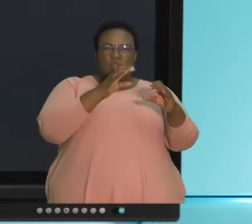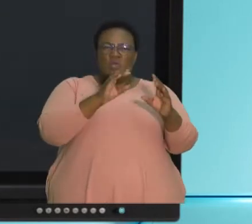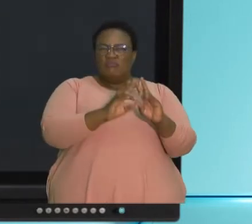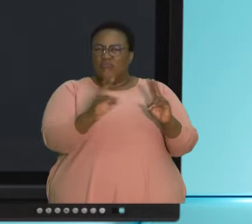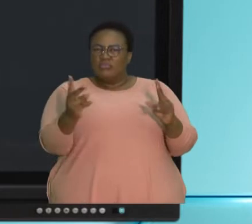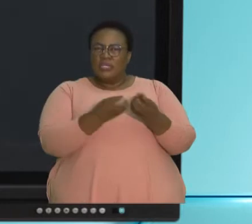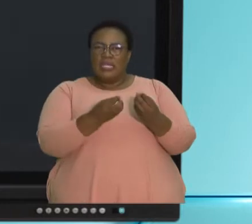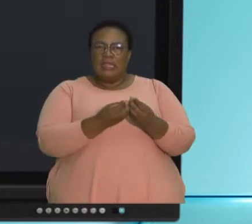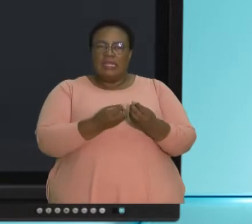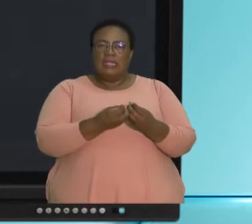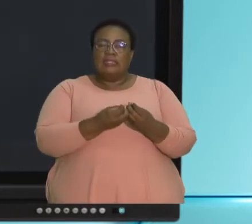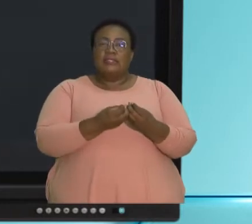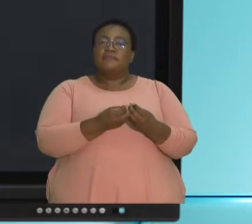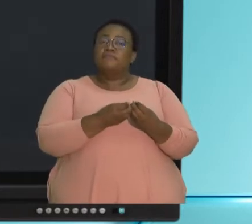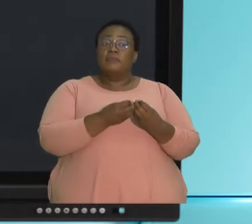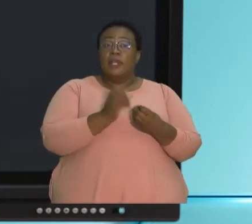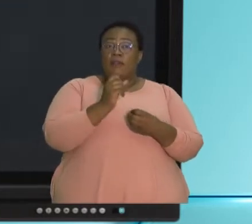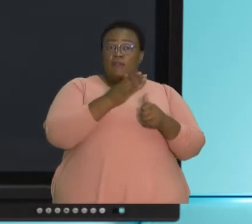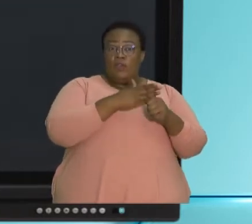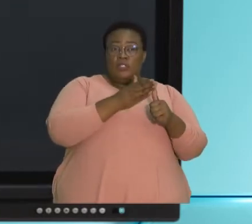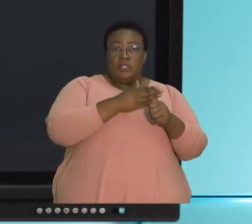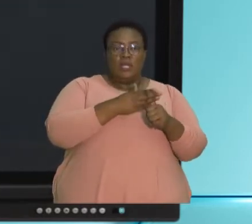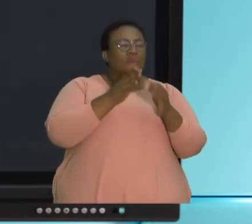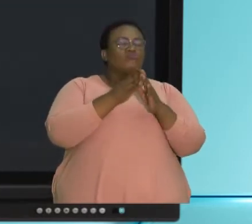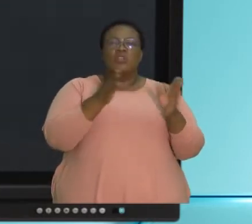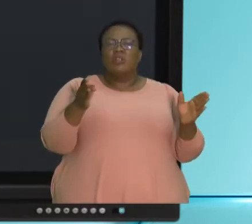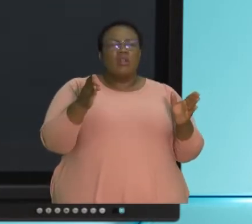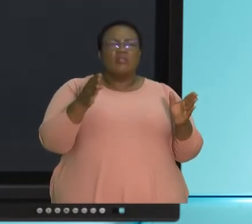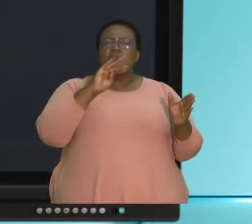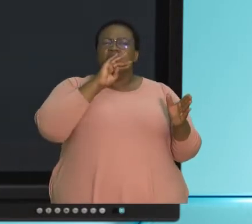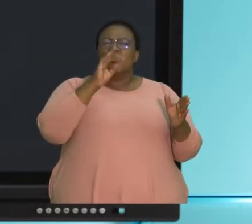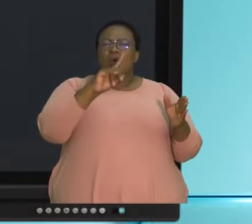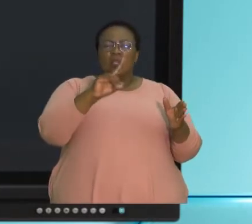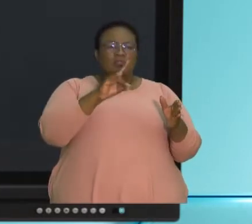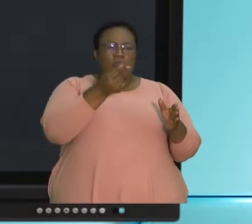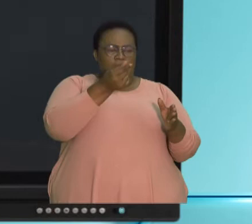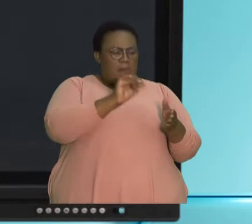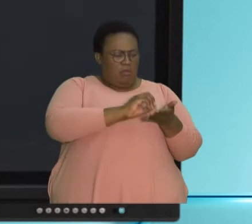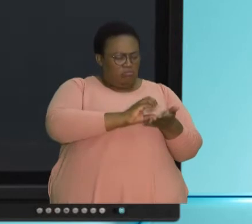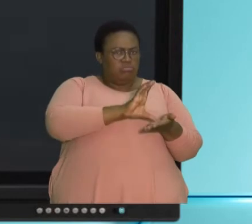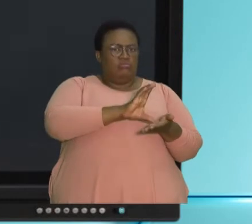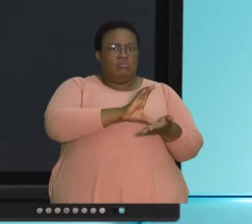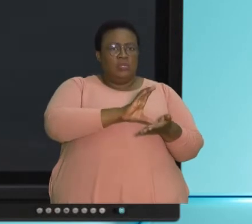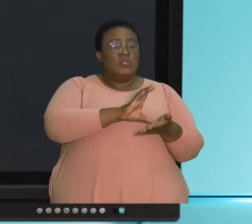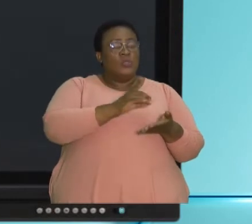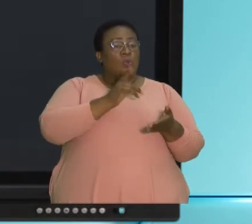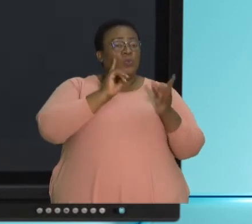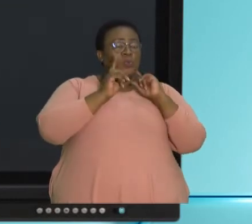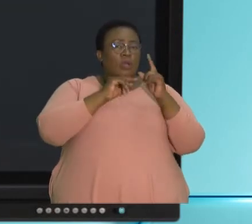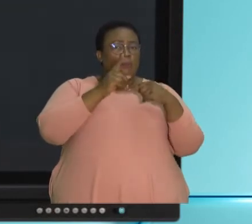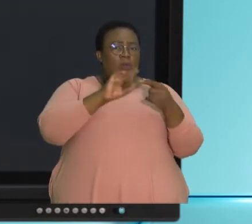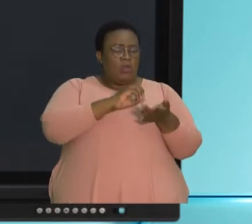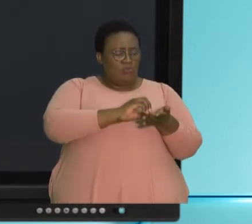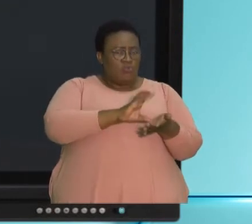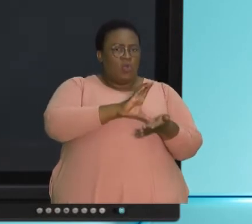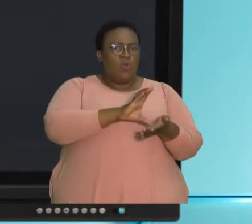and growth. We started with looking at, in general, what does it mean to have growth? And then we spoke about growth in the context